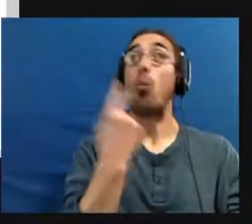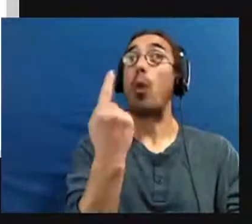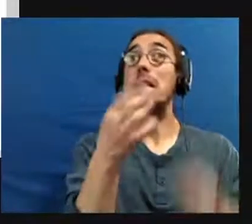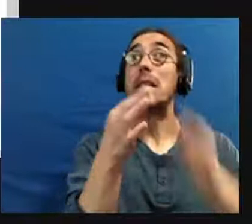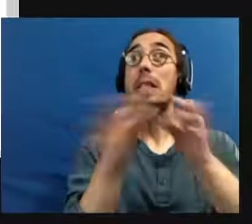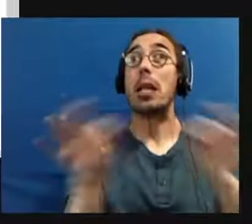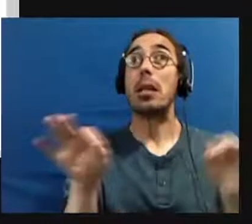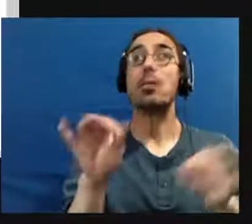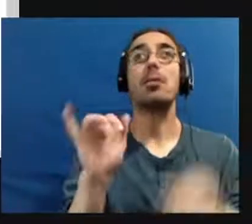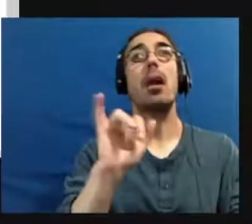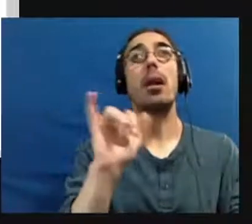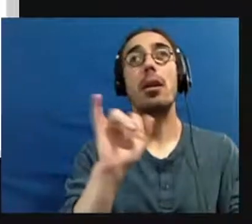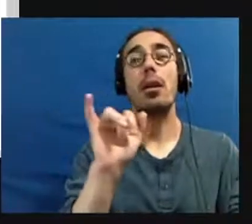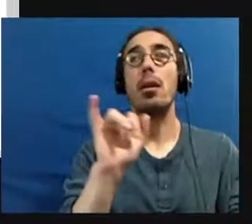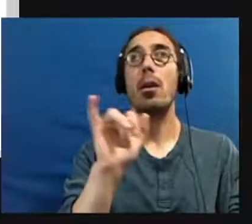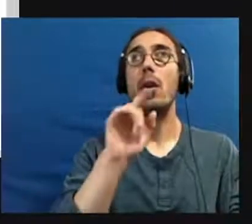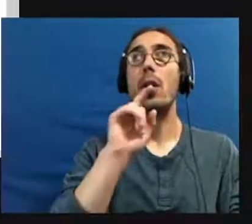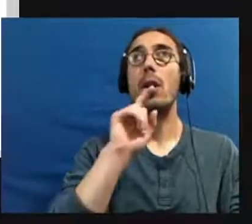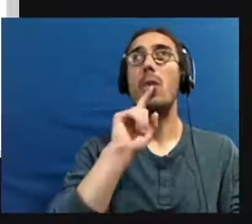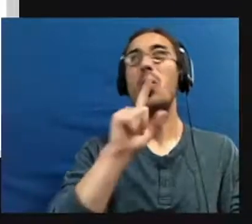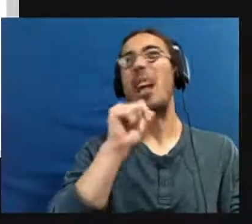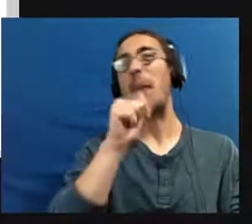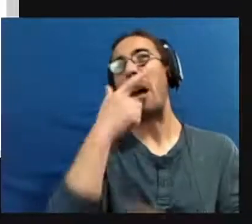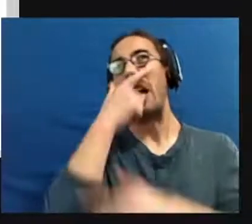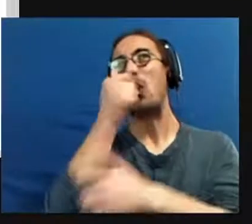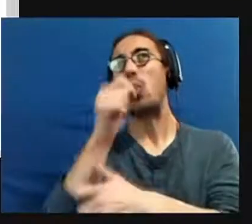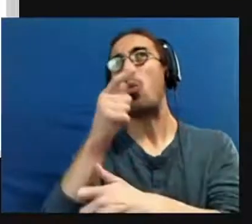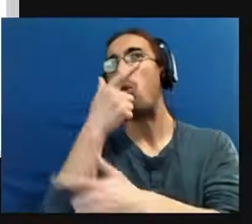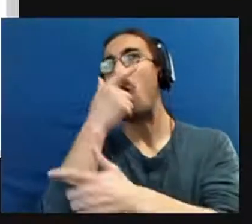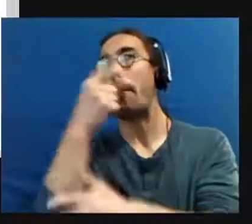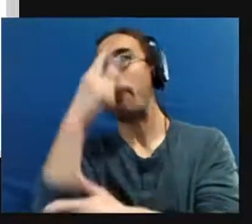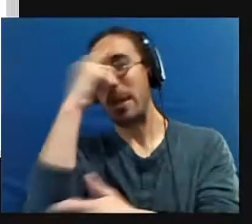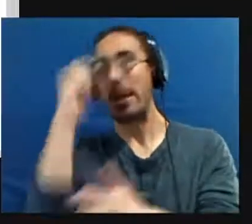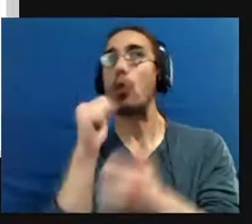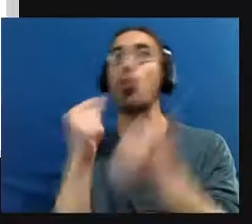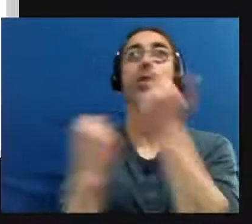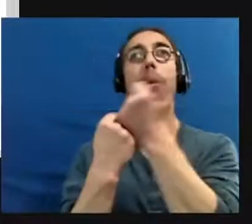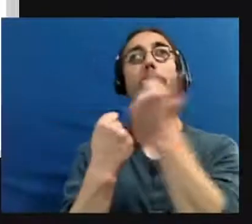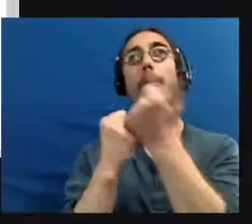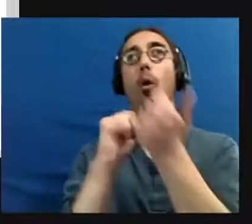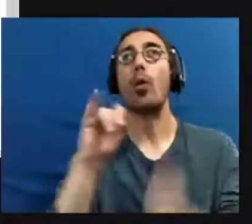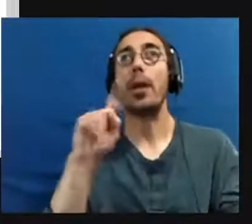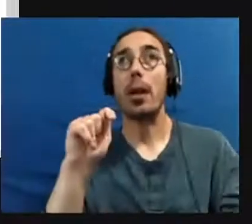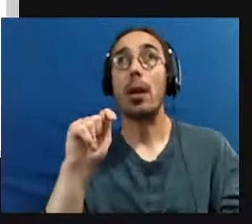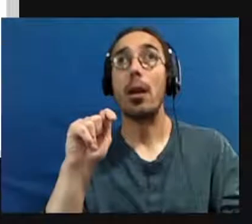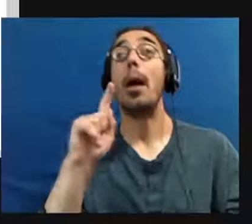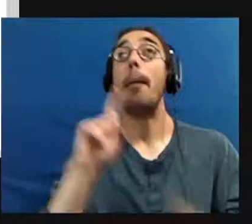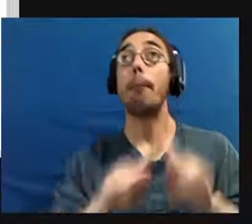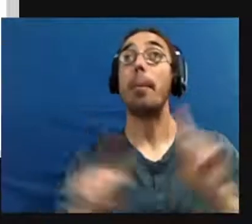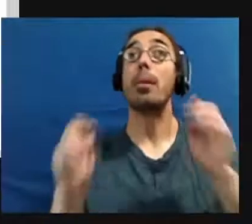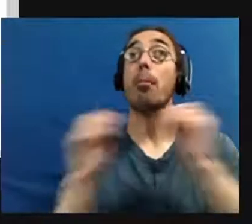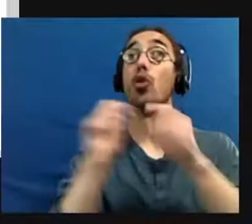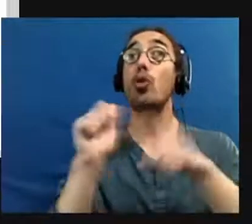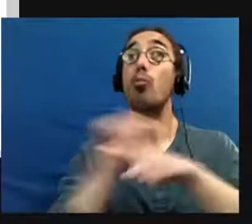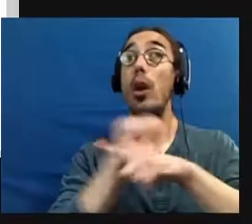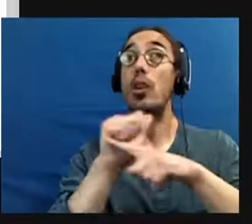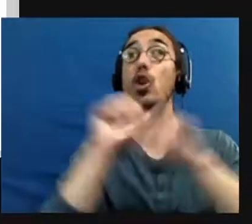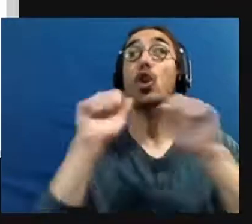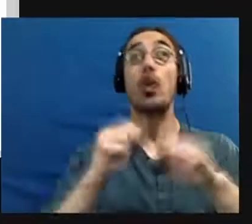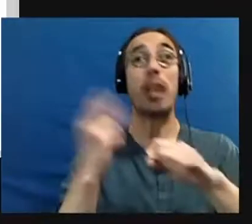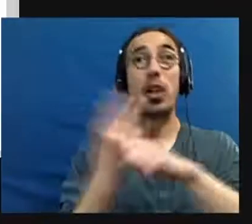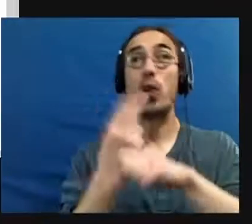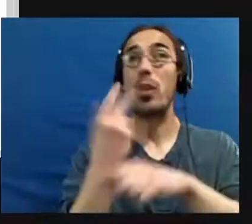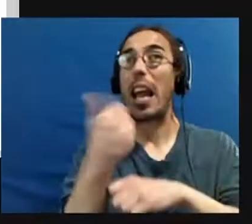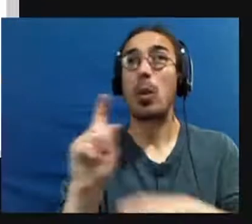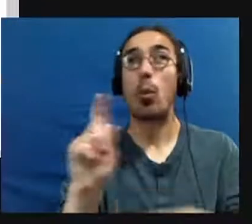like, actually, no, I'm not interested in watching this because I don't support it. And then the more you practice it, the more you can use that kind of wherever you go, whether it's at